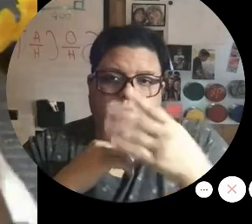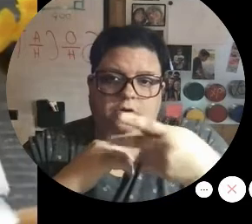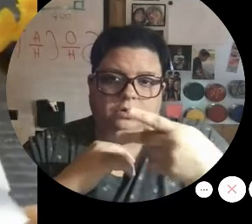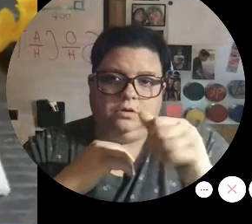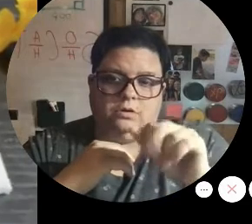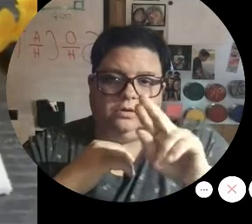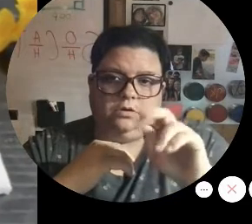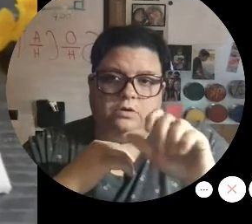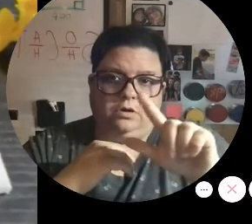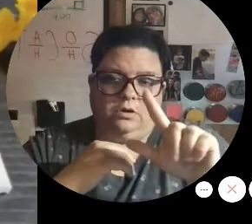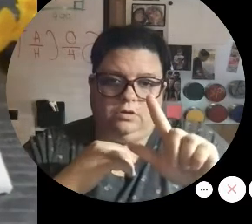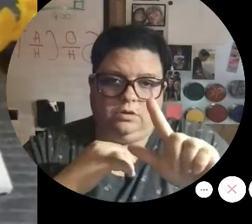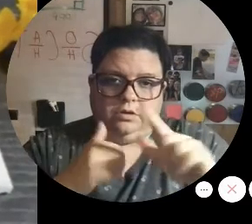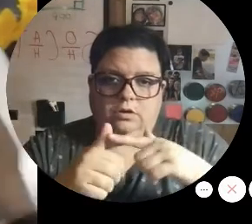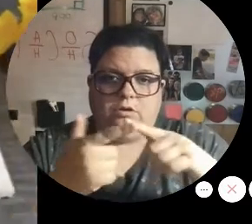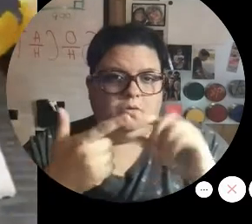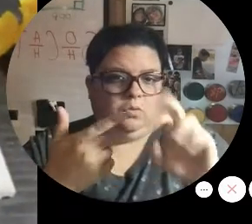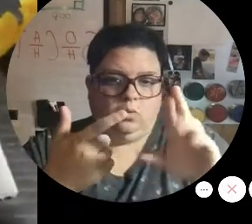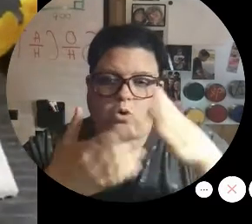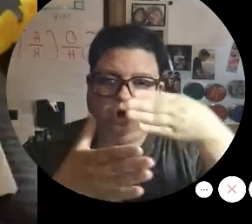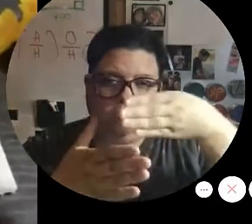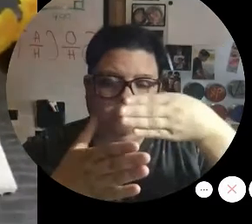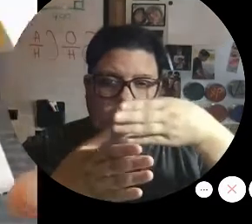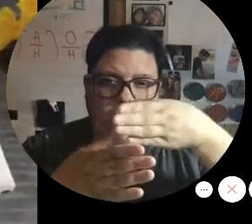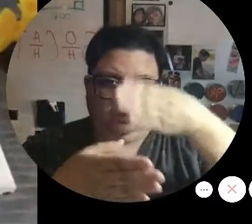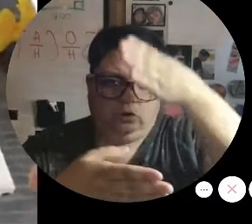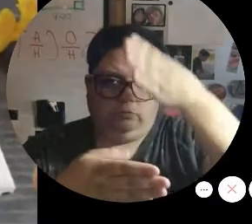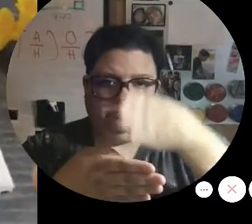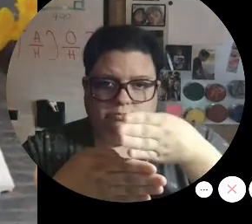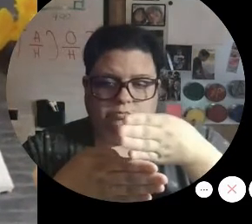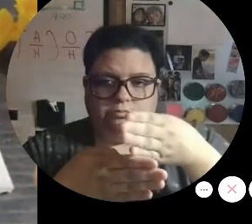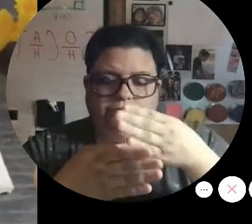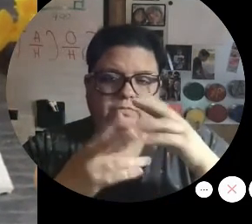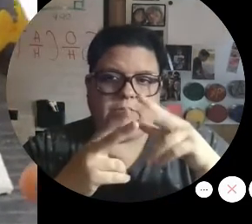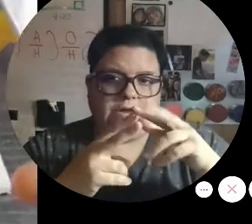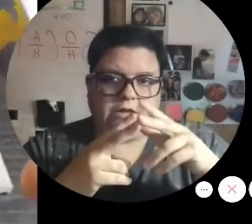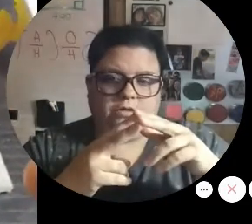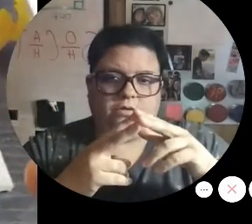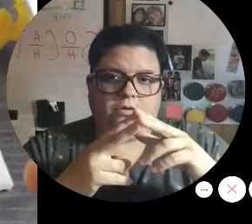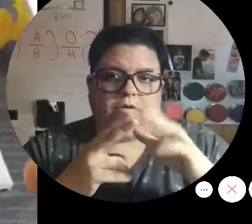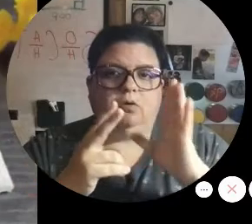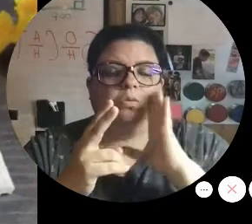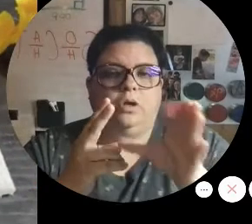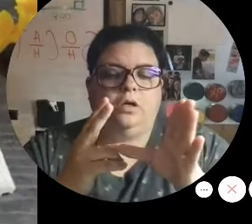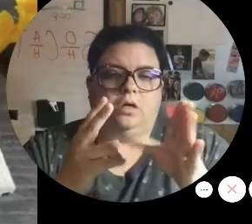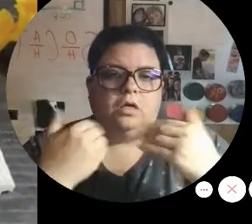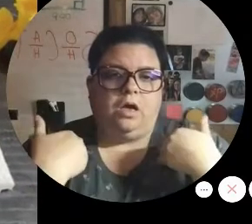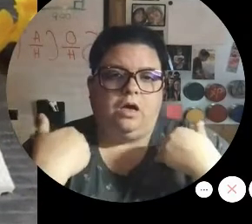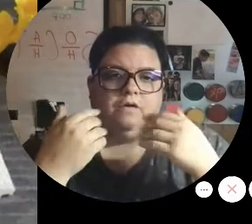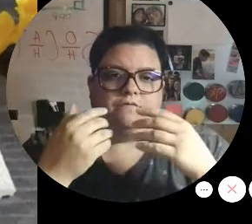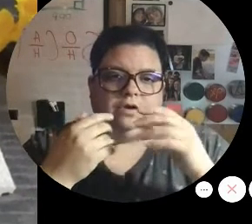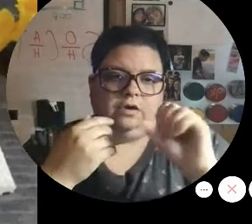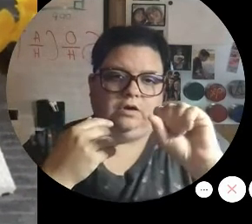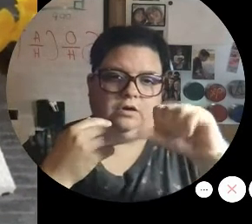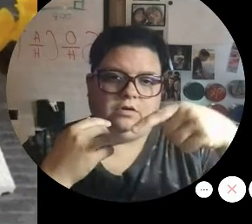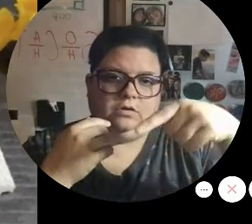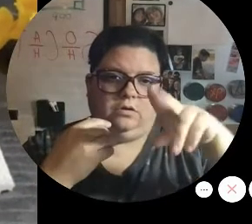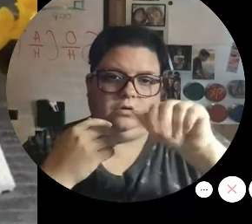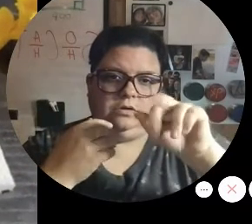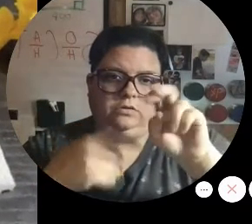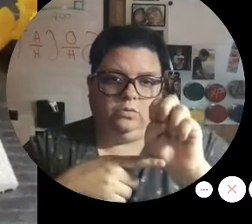parallel to the base or perpendicular to the base, you're going to get a square.